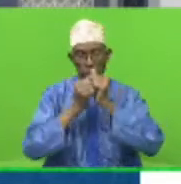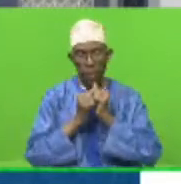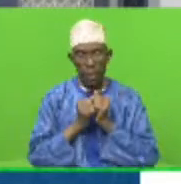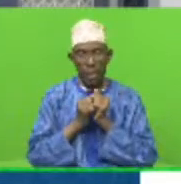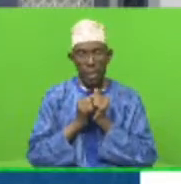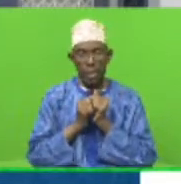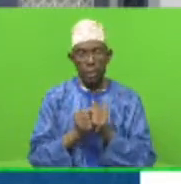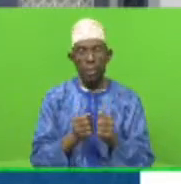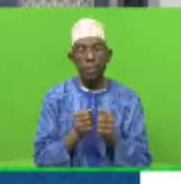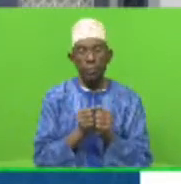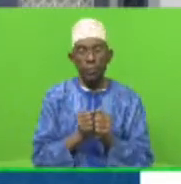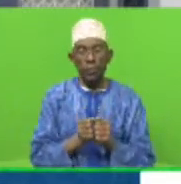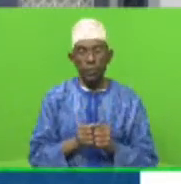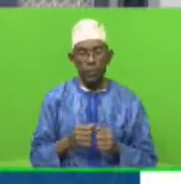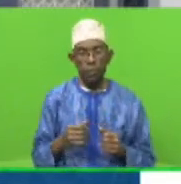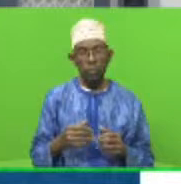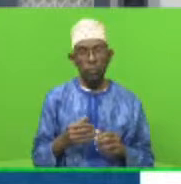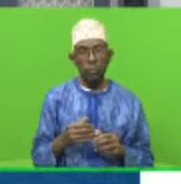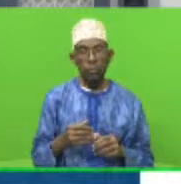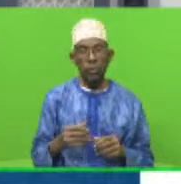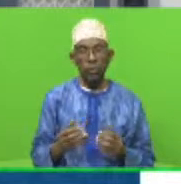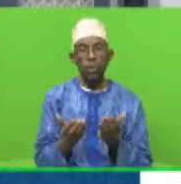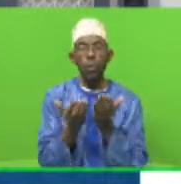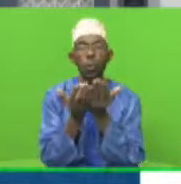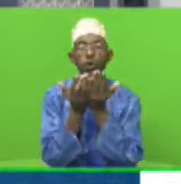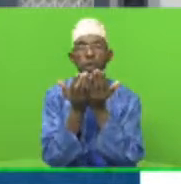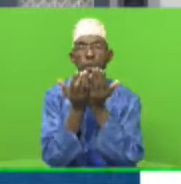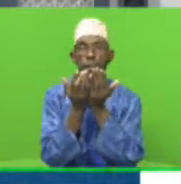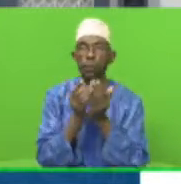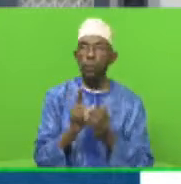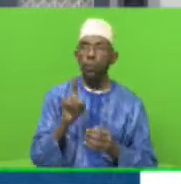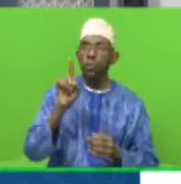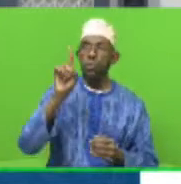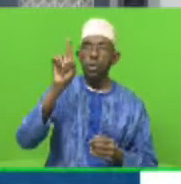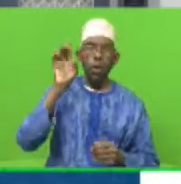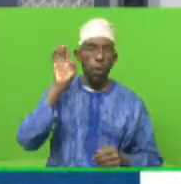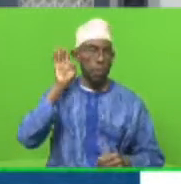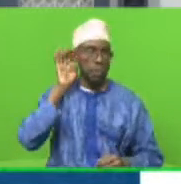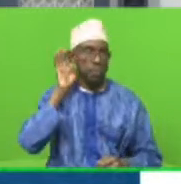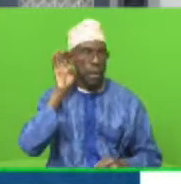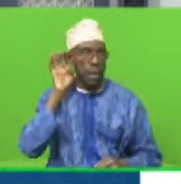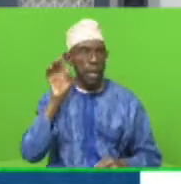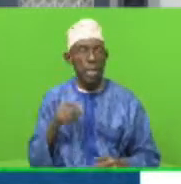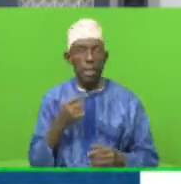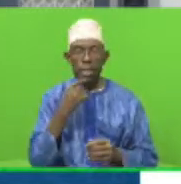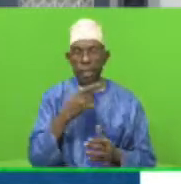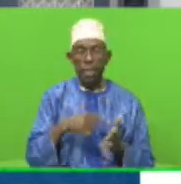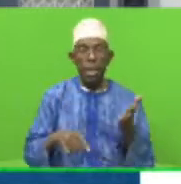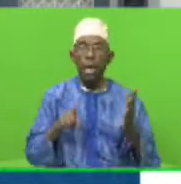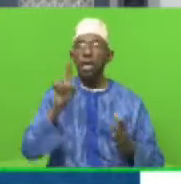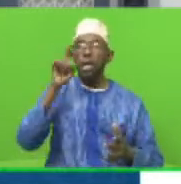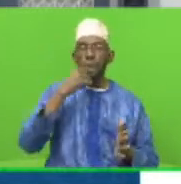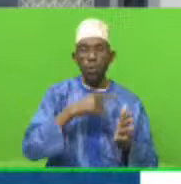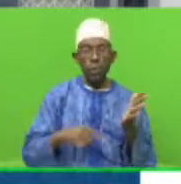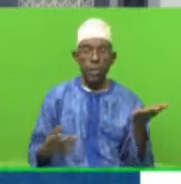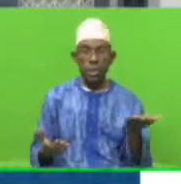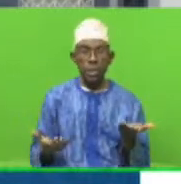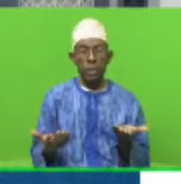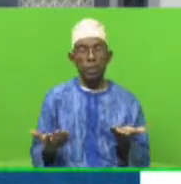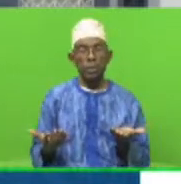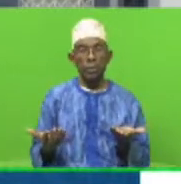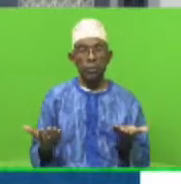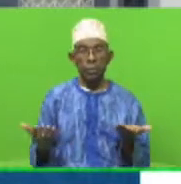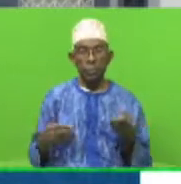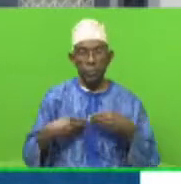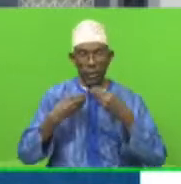inherent inclination, disposition to worship Him, to obey Him. But what do you tell Allah subhanahu wa ta'ala? The one who